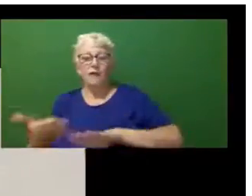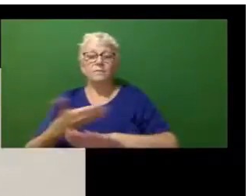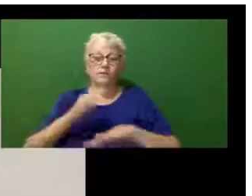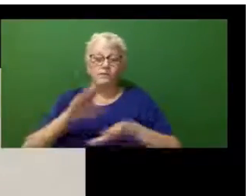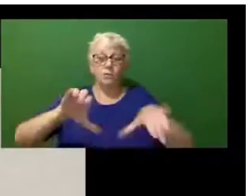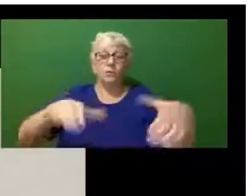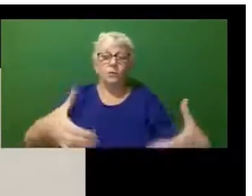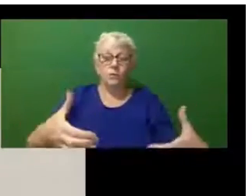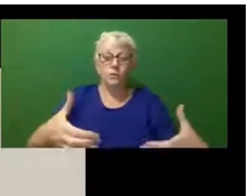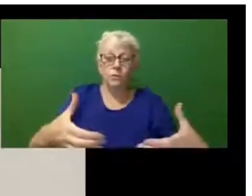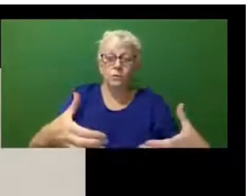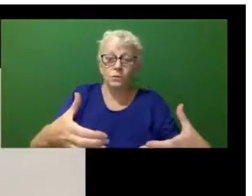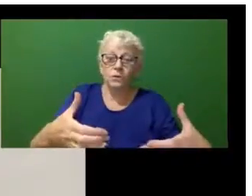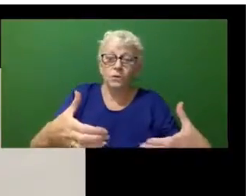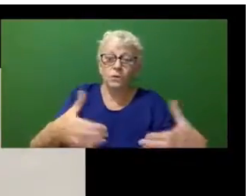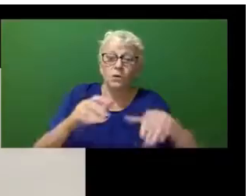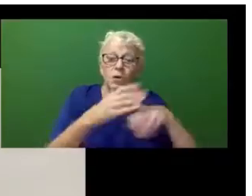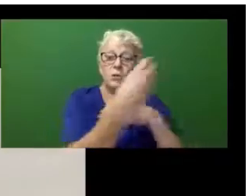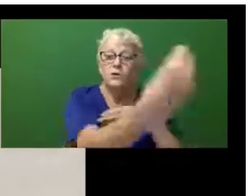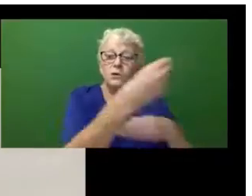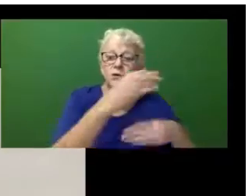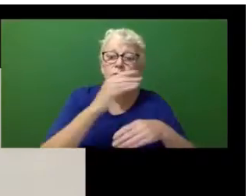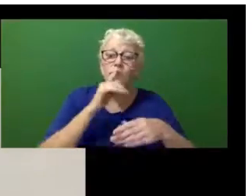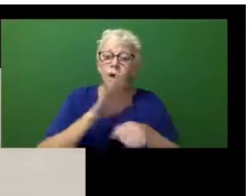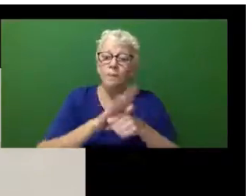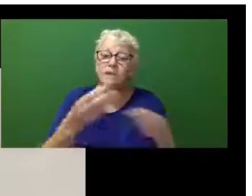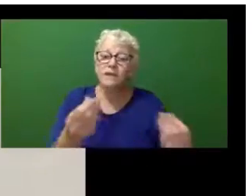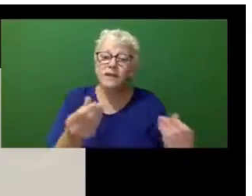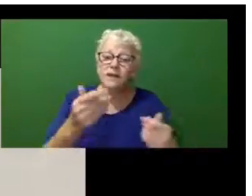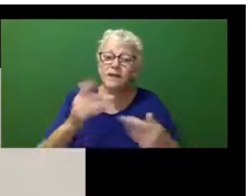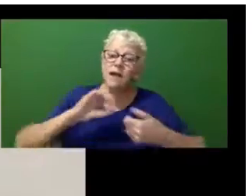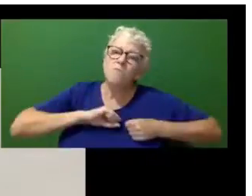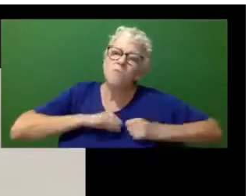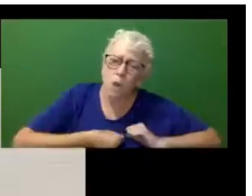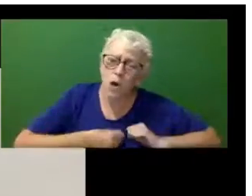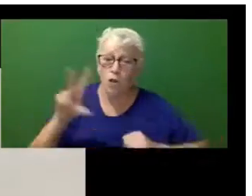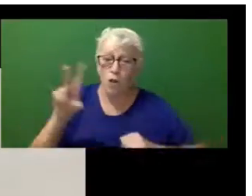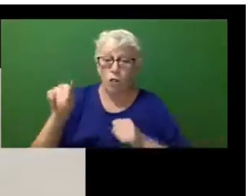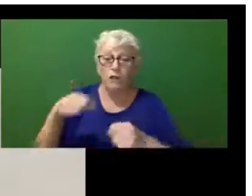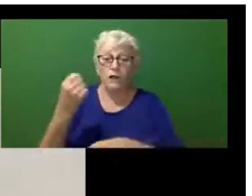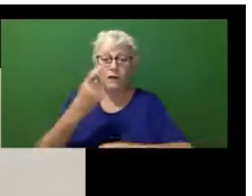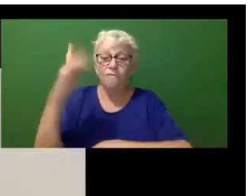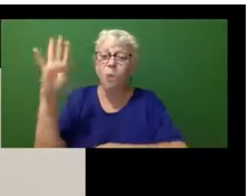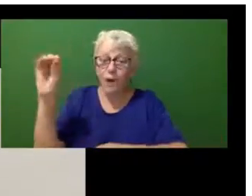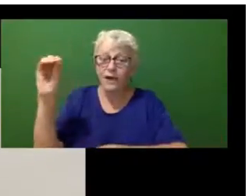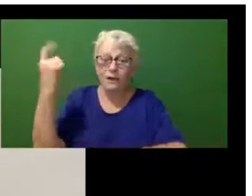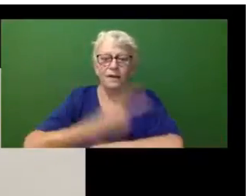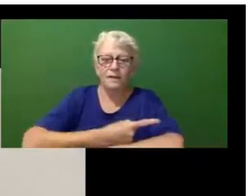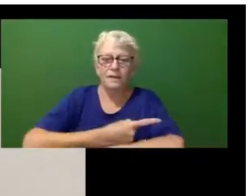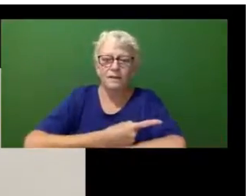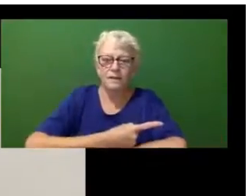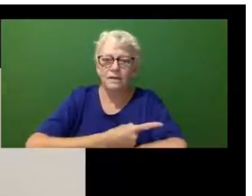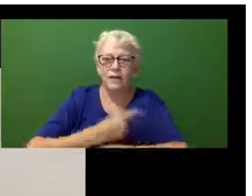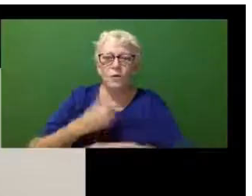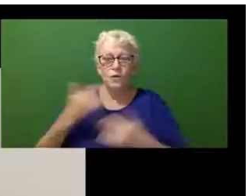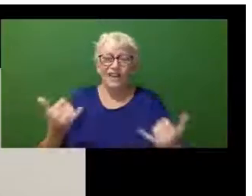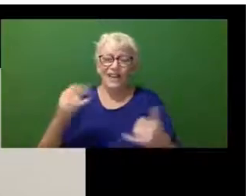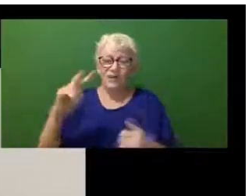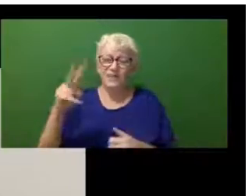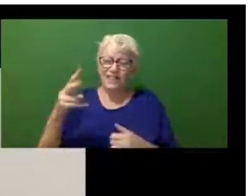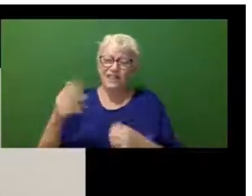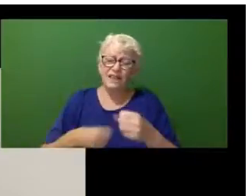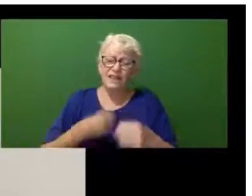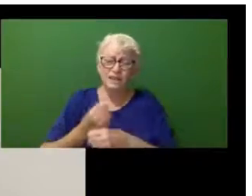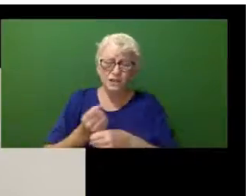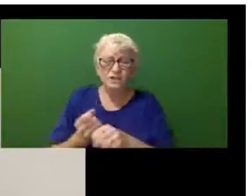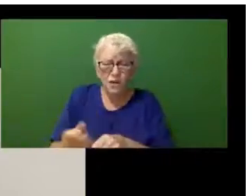his community, the Israelites, mourn him for 30 days. Now, we are in our second